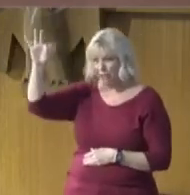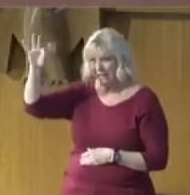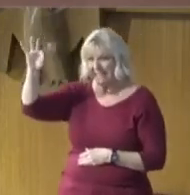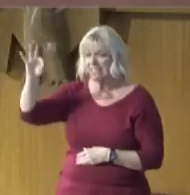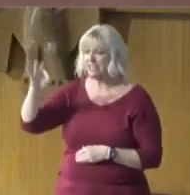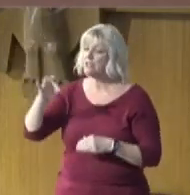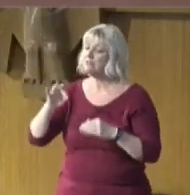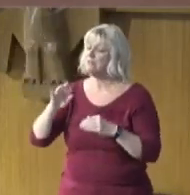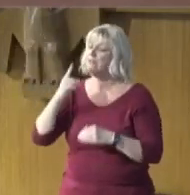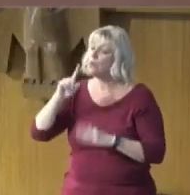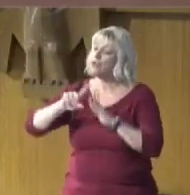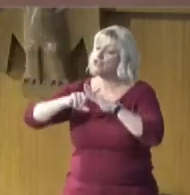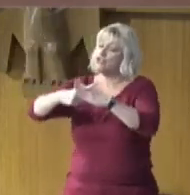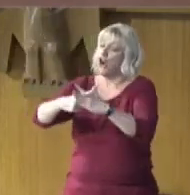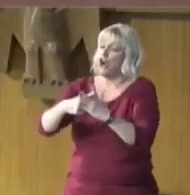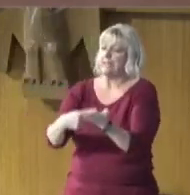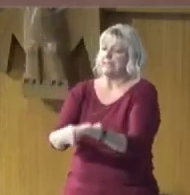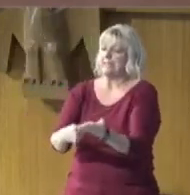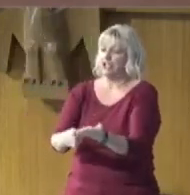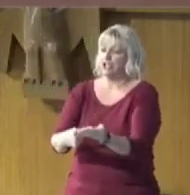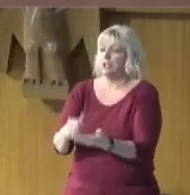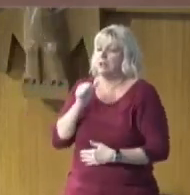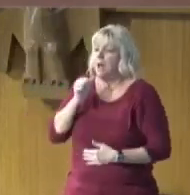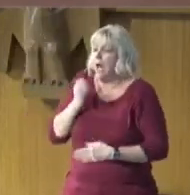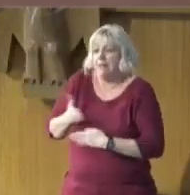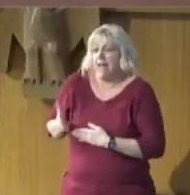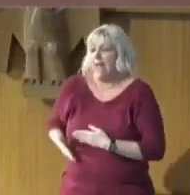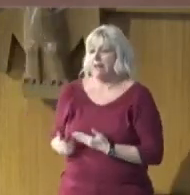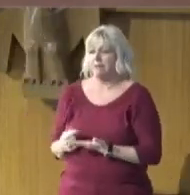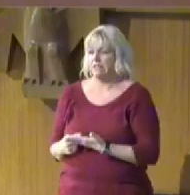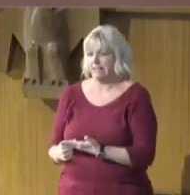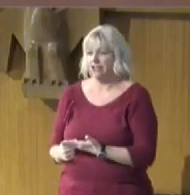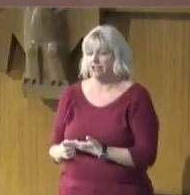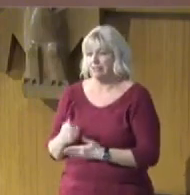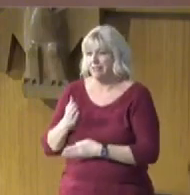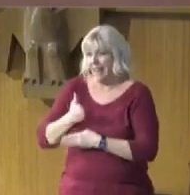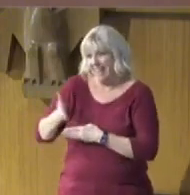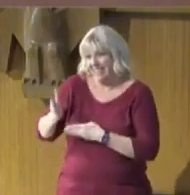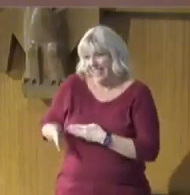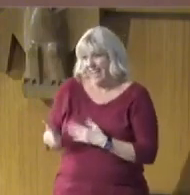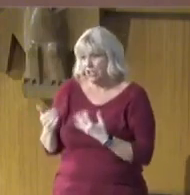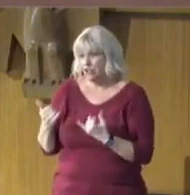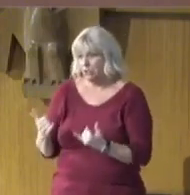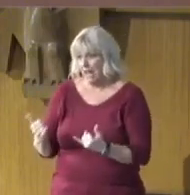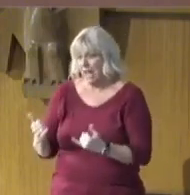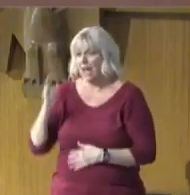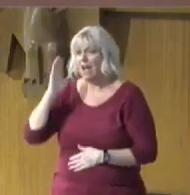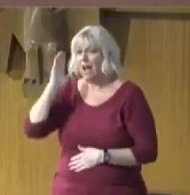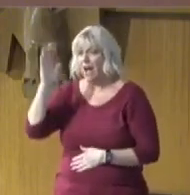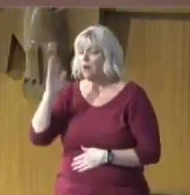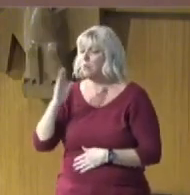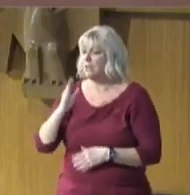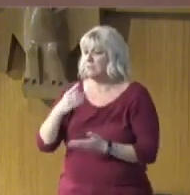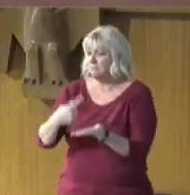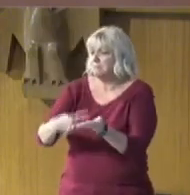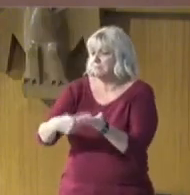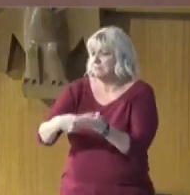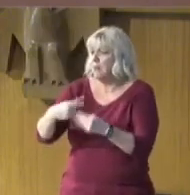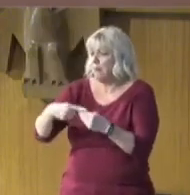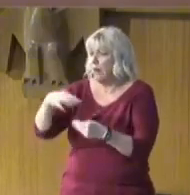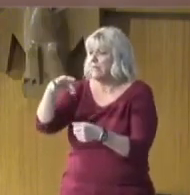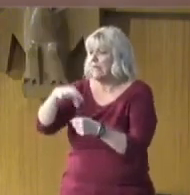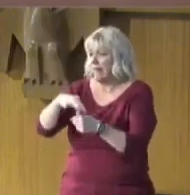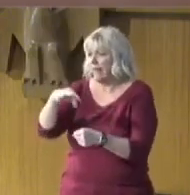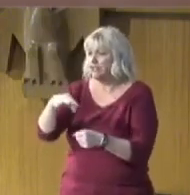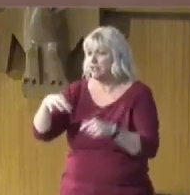rather than end one. At the end of my sermon, I will be speaking about the election in a religious setting. These are